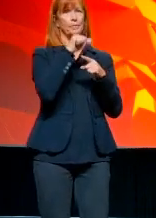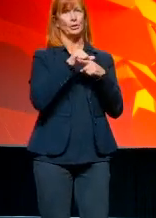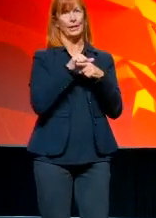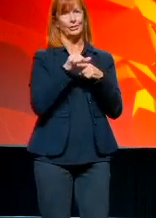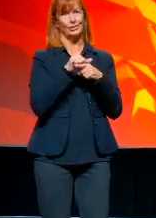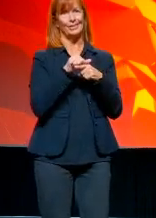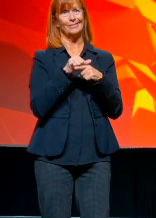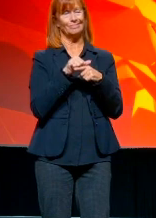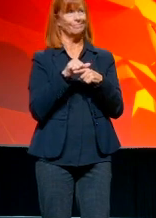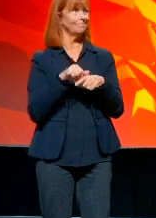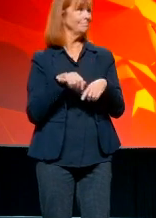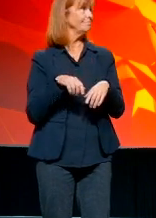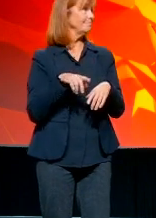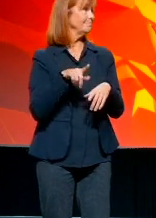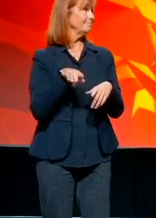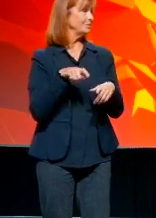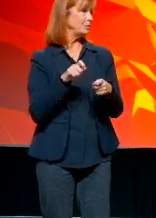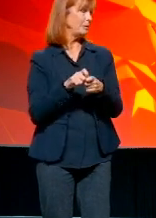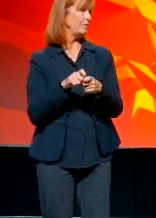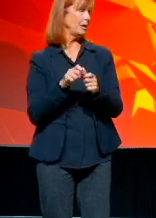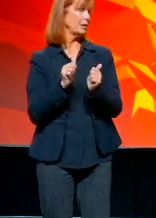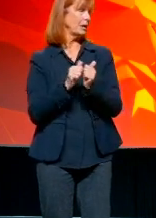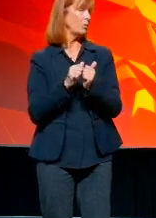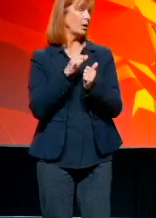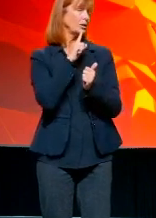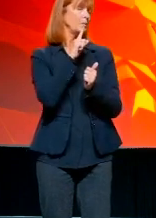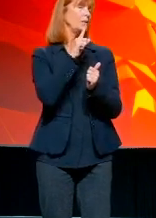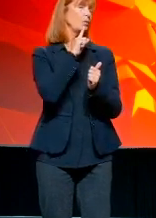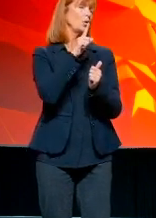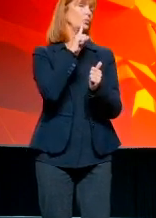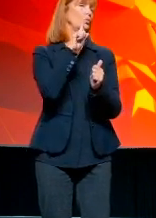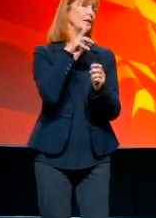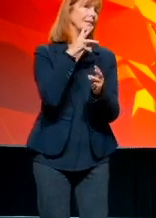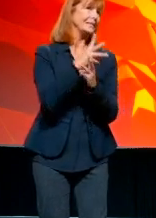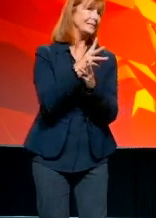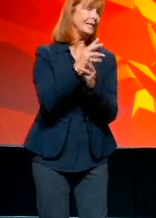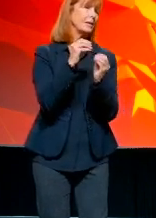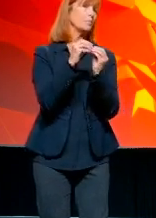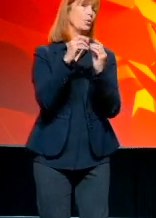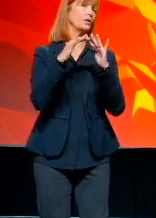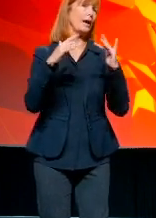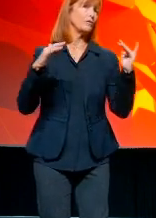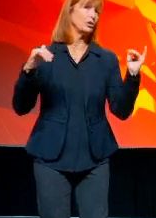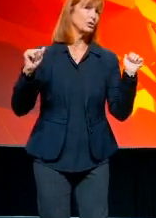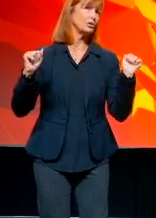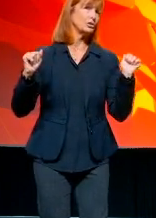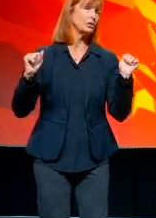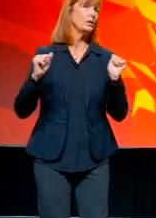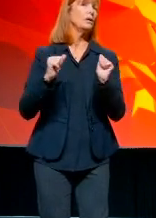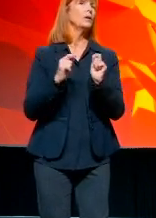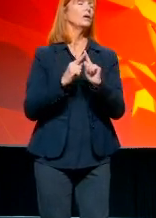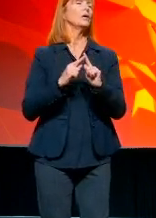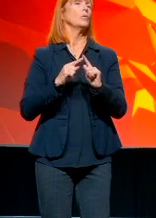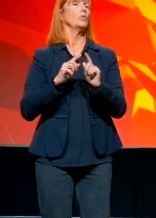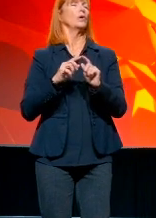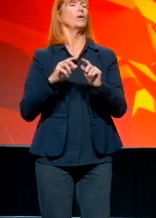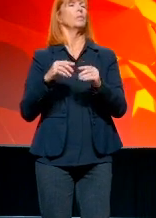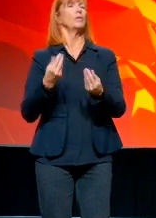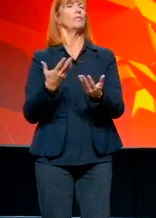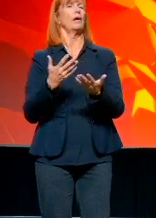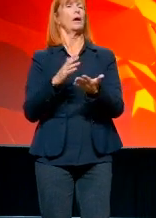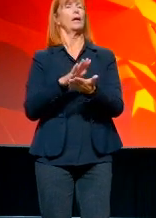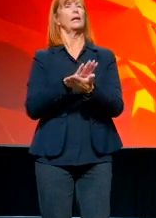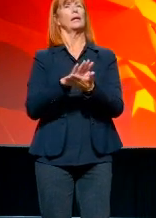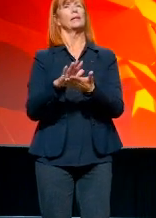make an advancement in making the simulation more realistic and more diverse, that provides a very nice a sandbox